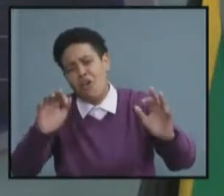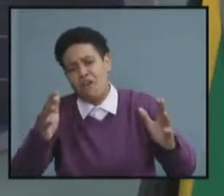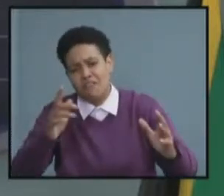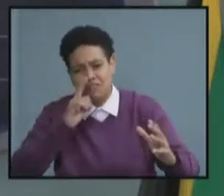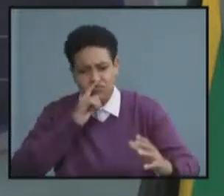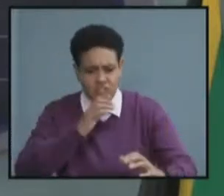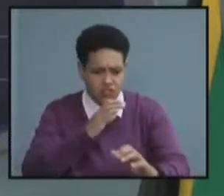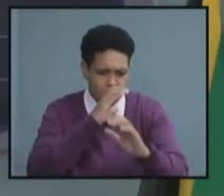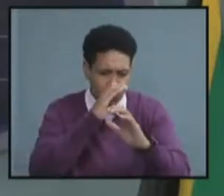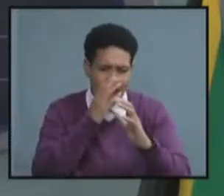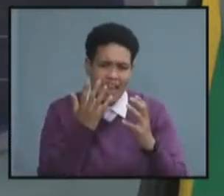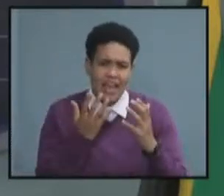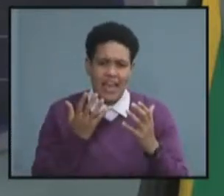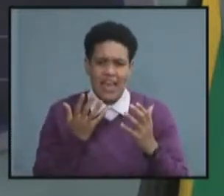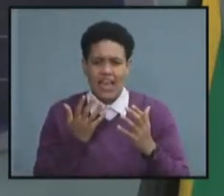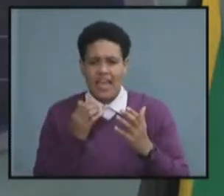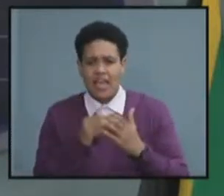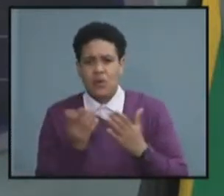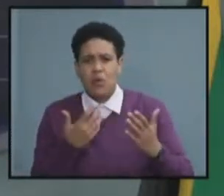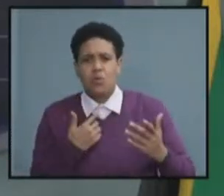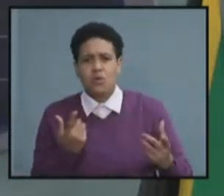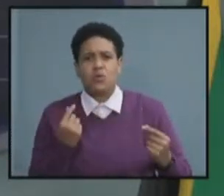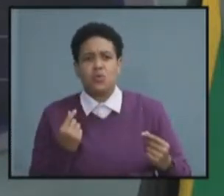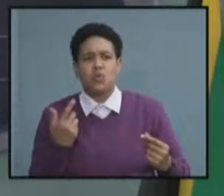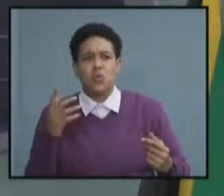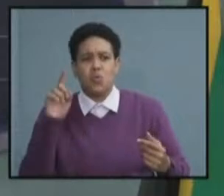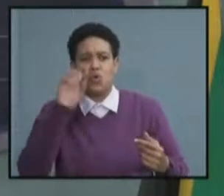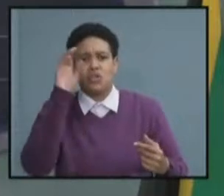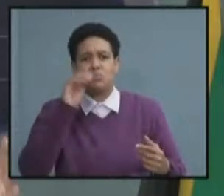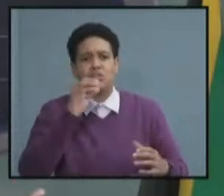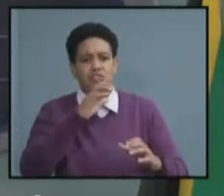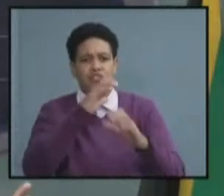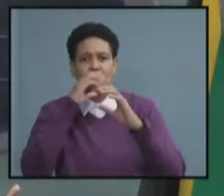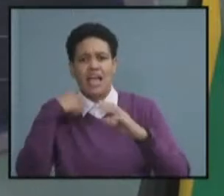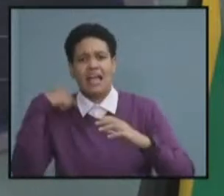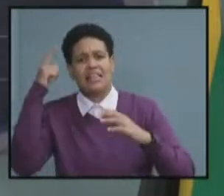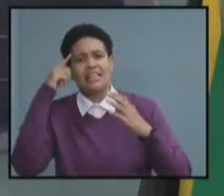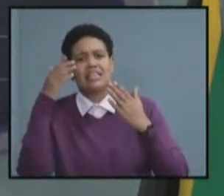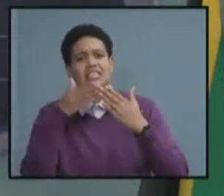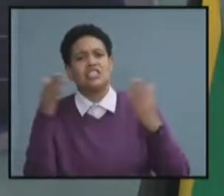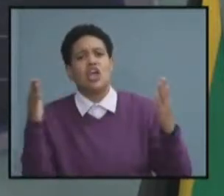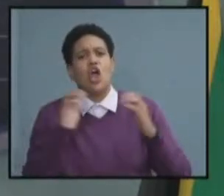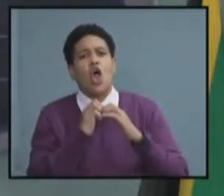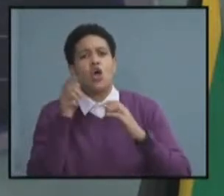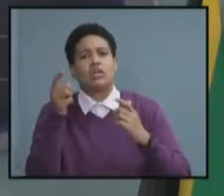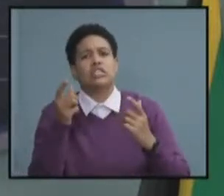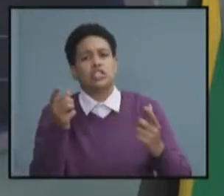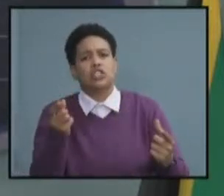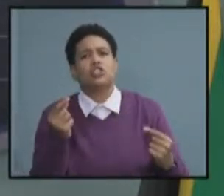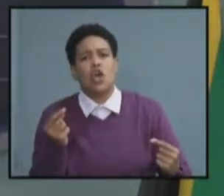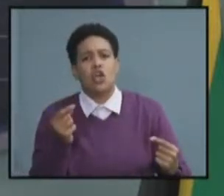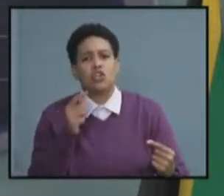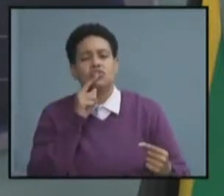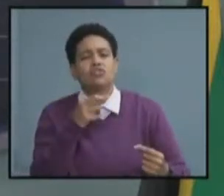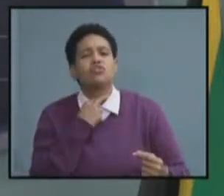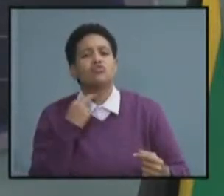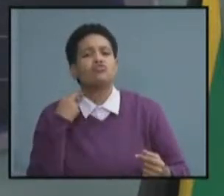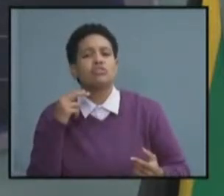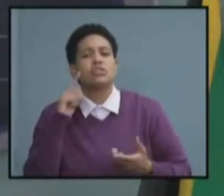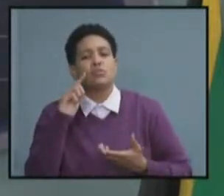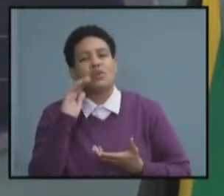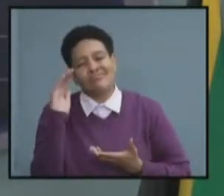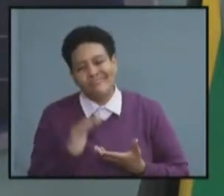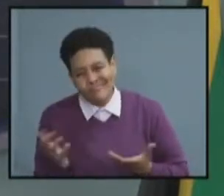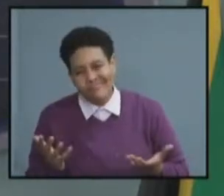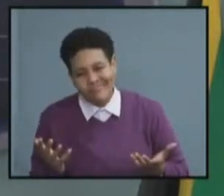overly strict in what we're doing. I think in general, how it was done, the risks were mitigated,